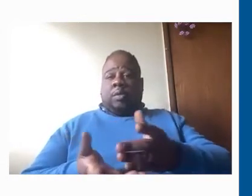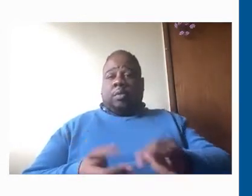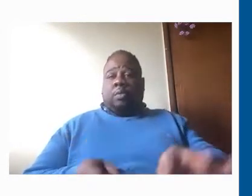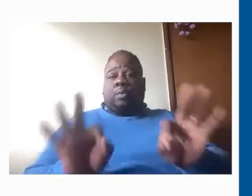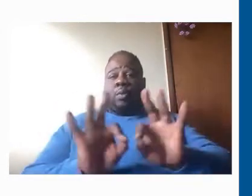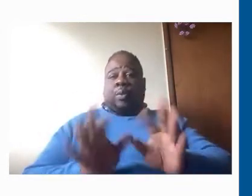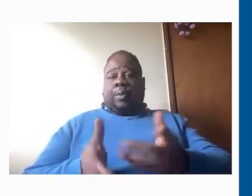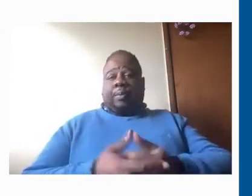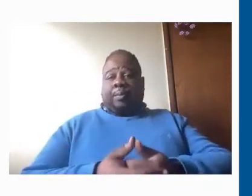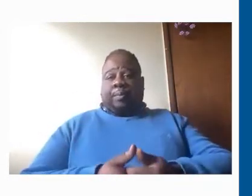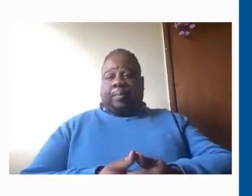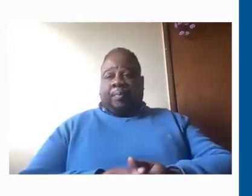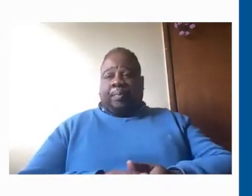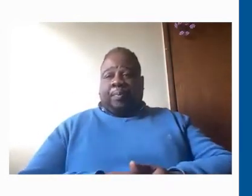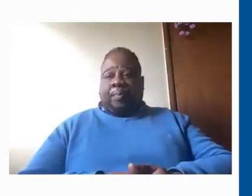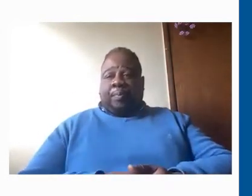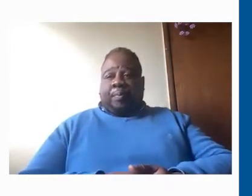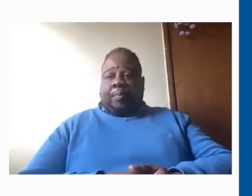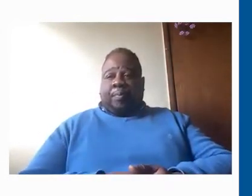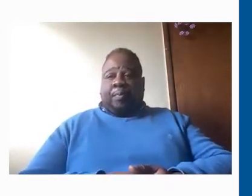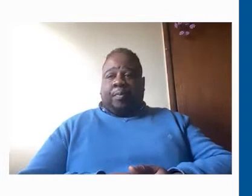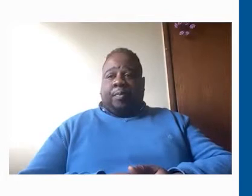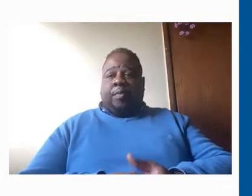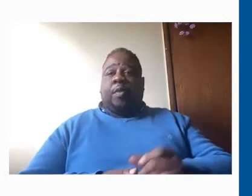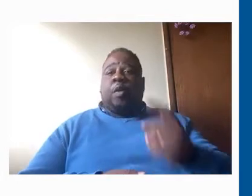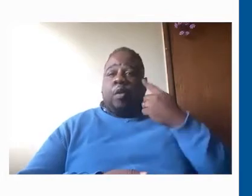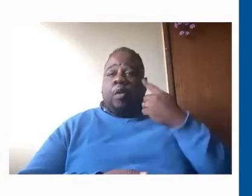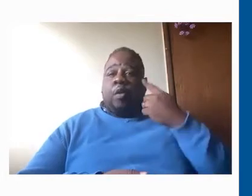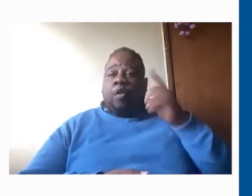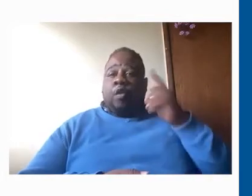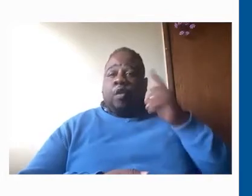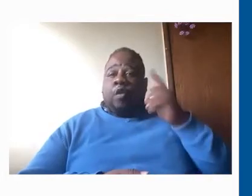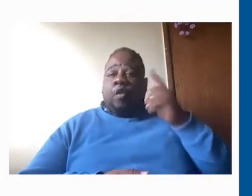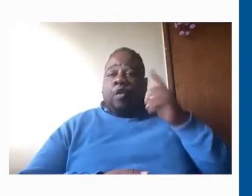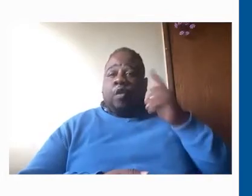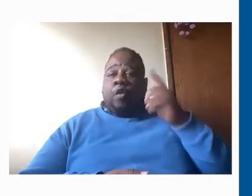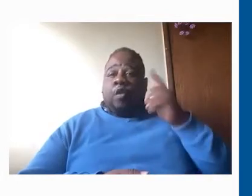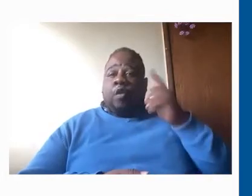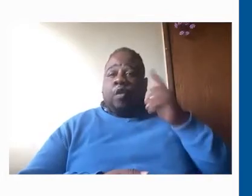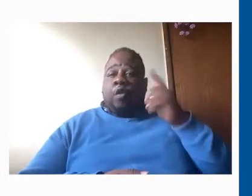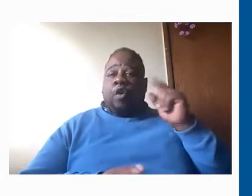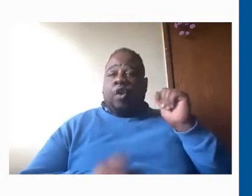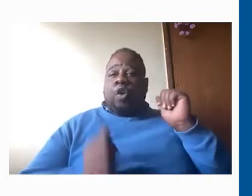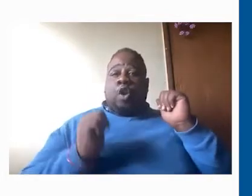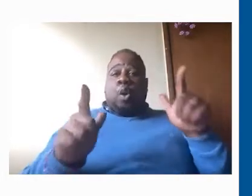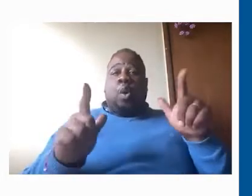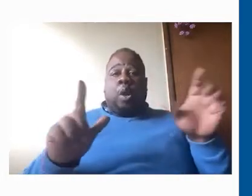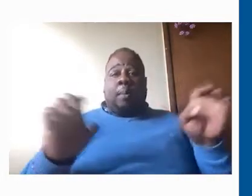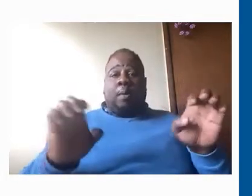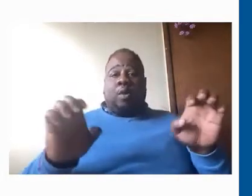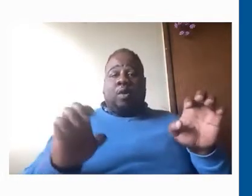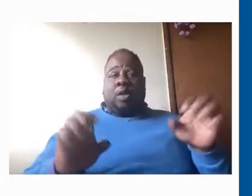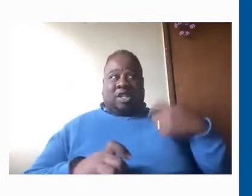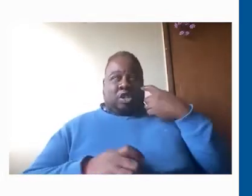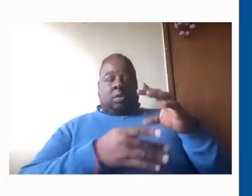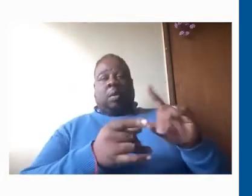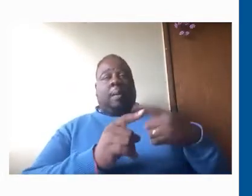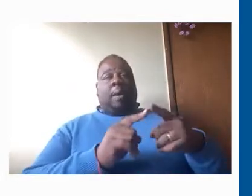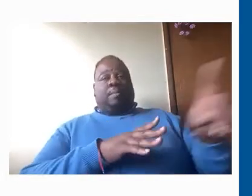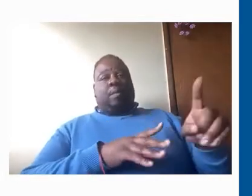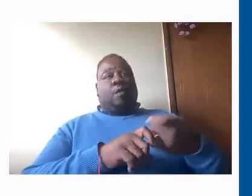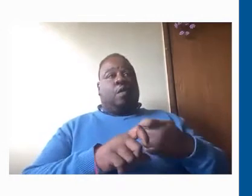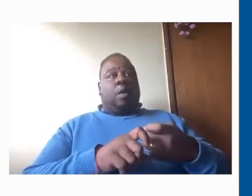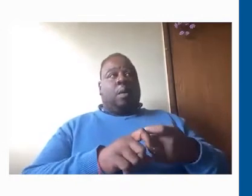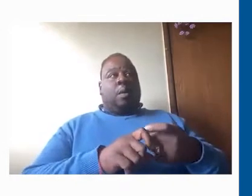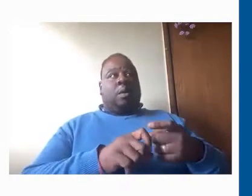Slide 6. So for all emergencies, I've talked about, evacuating specifically coastal storms, fires.